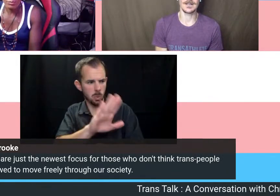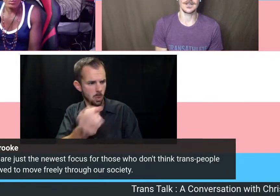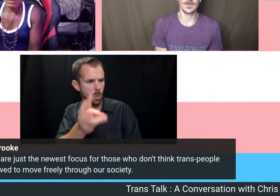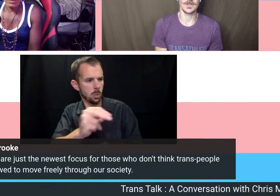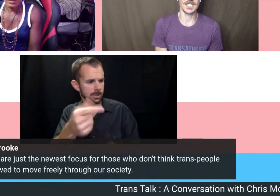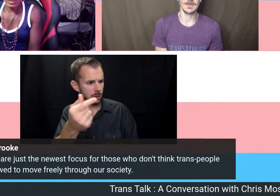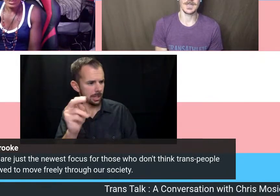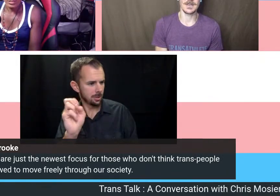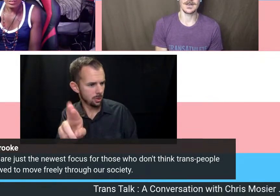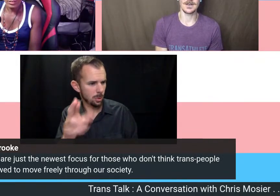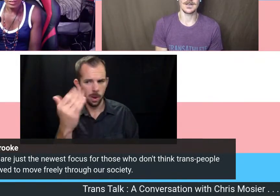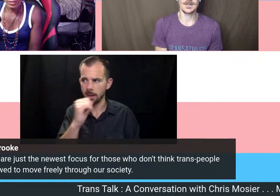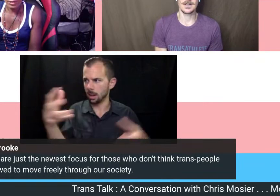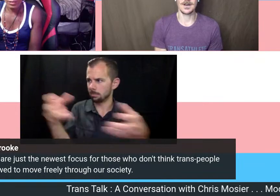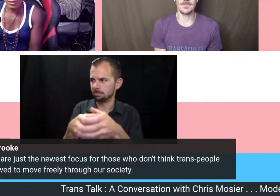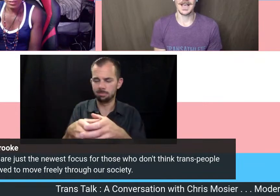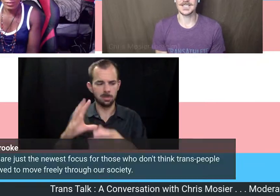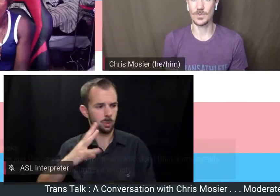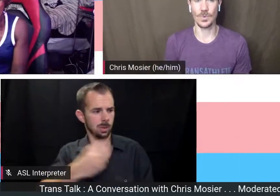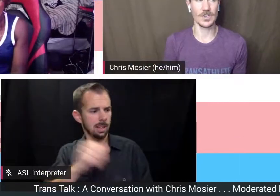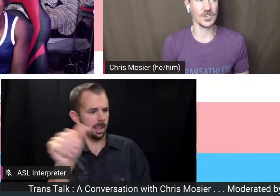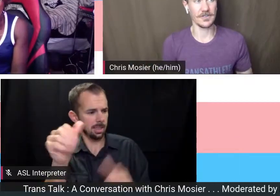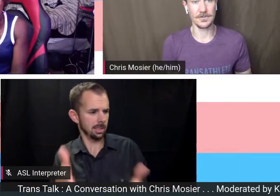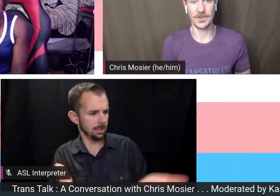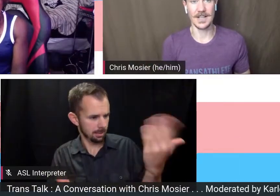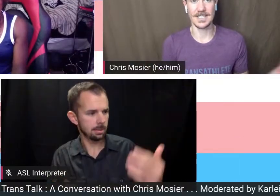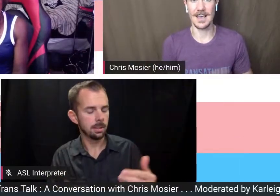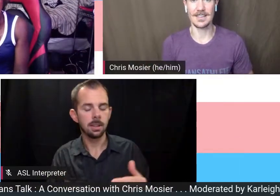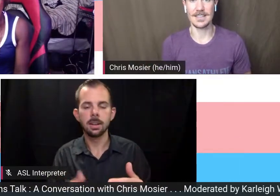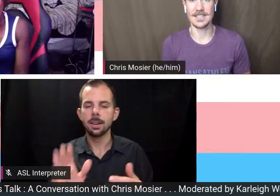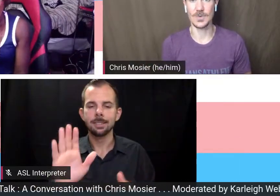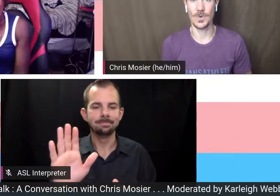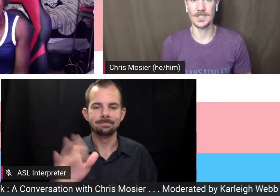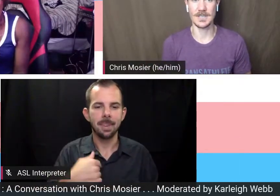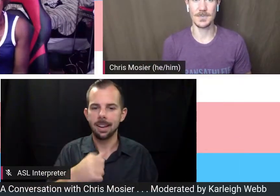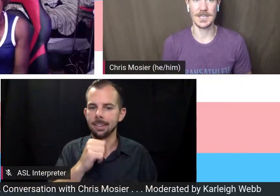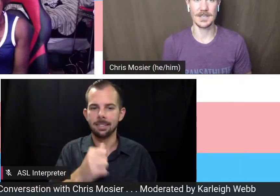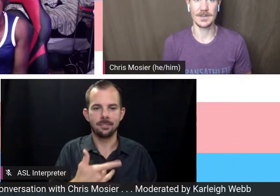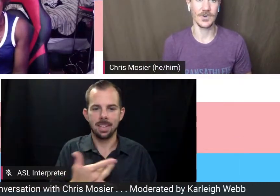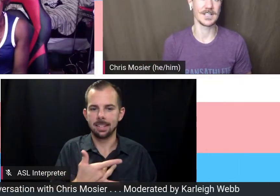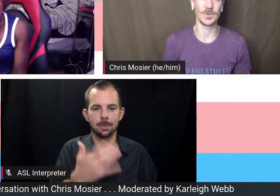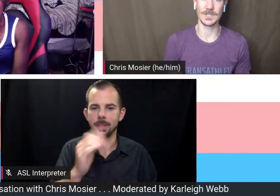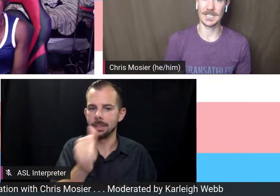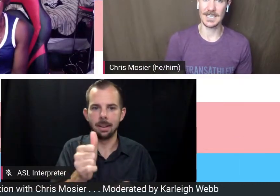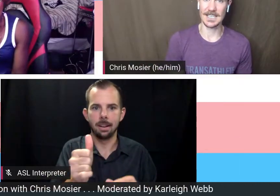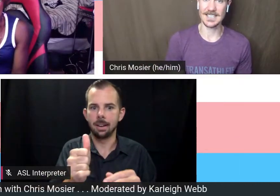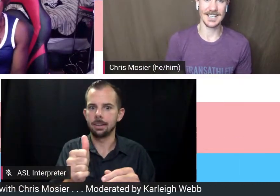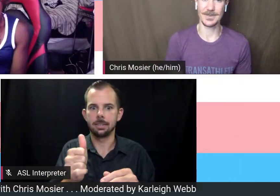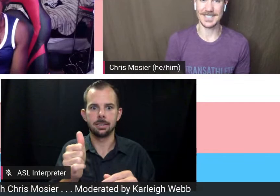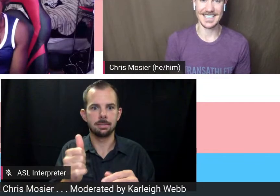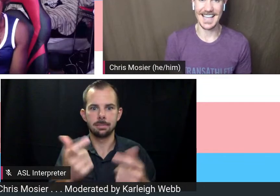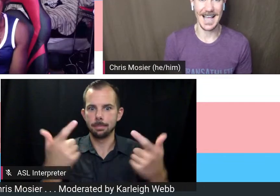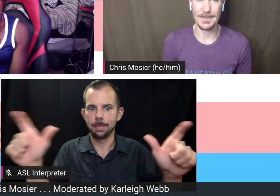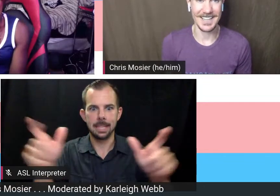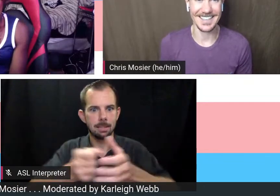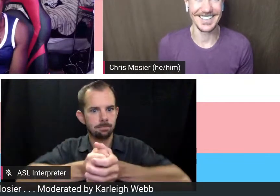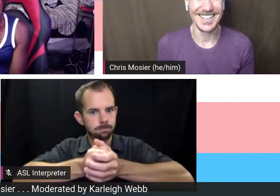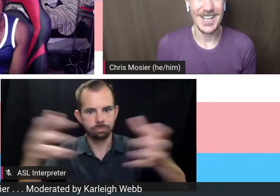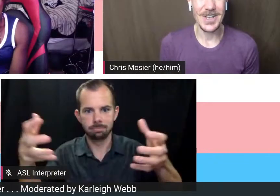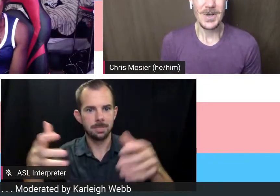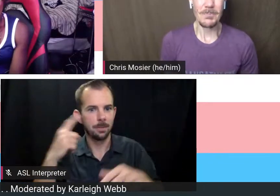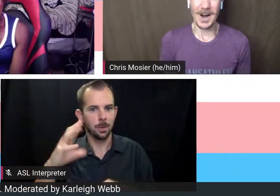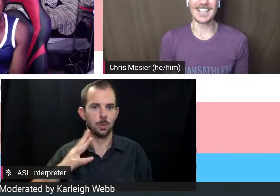that there's going to be a mass rush of trans athletes who want to compete in trans-only leagues. I don't see that